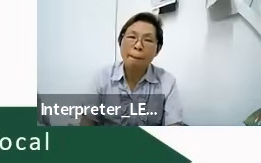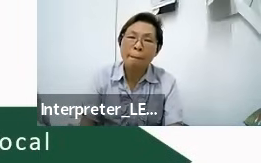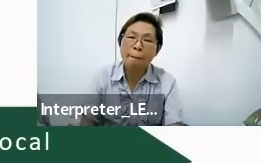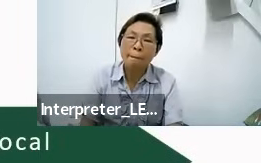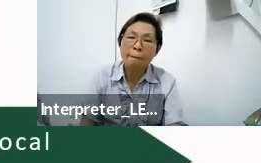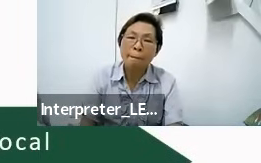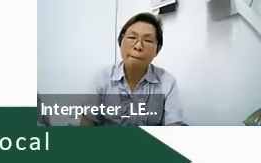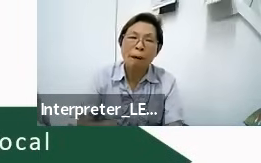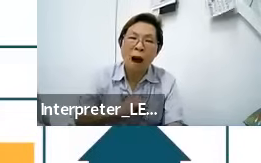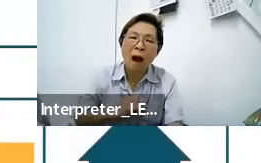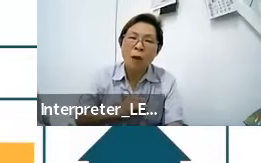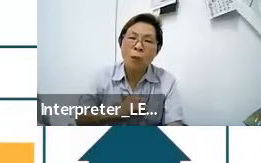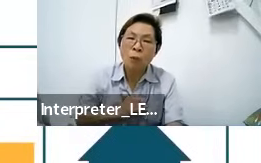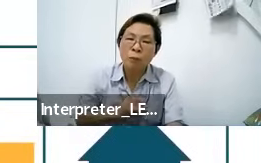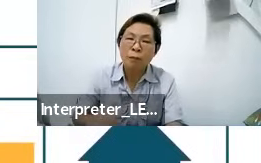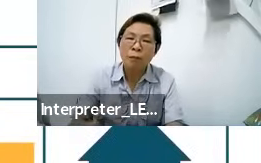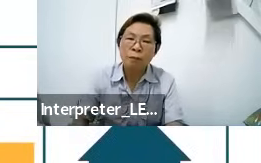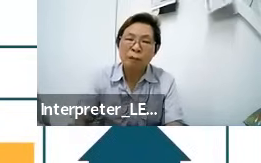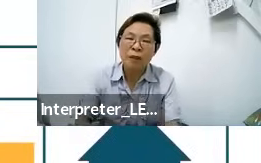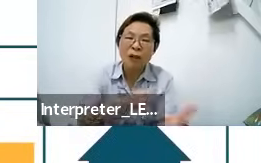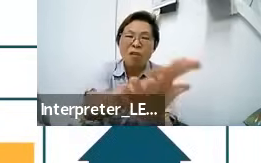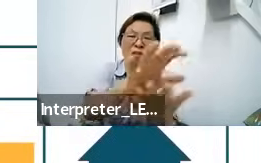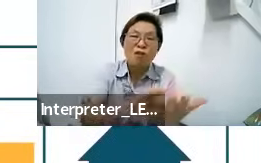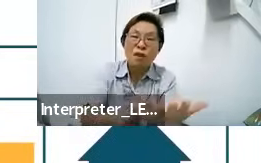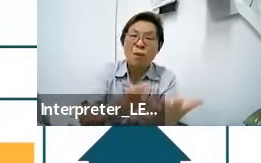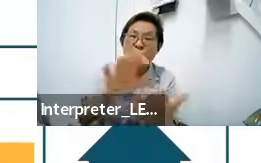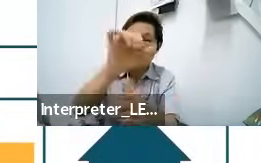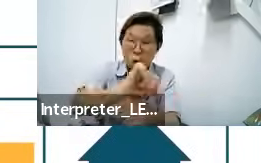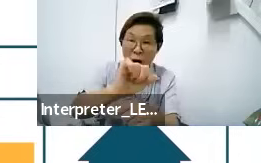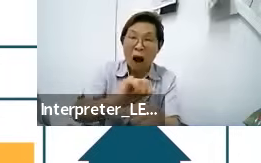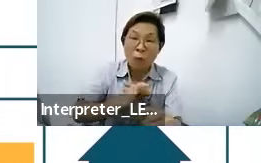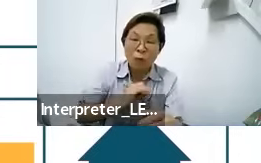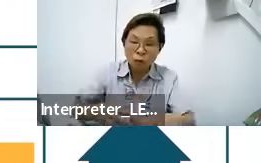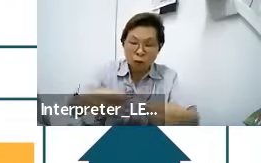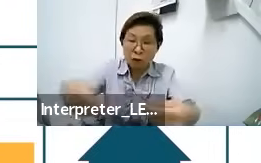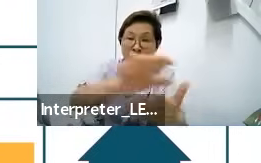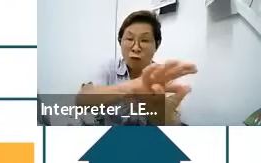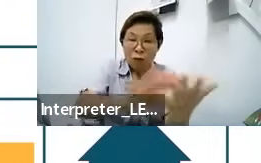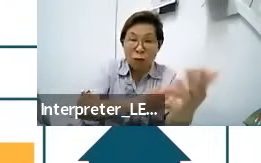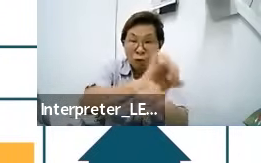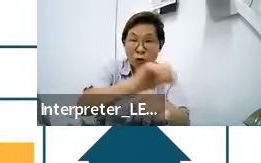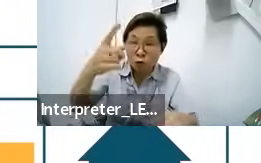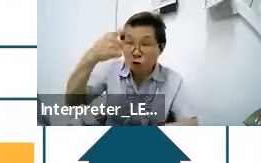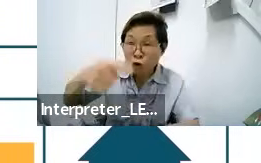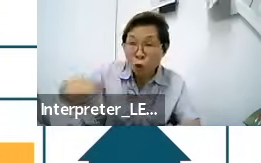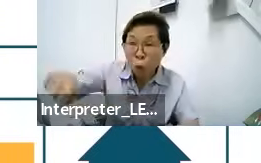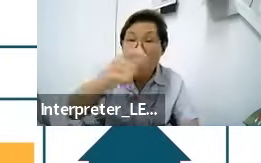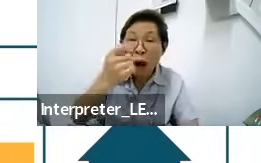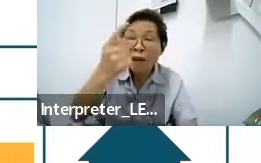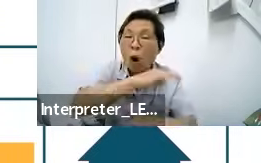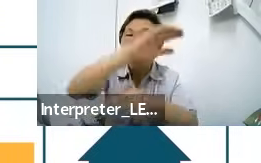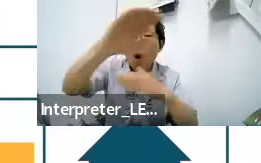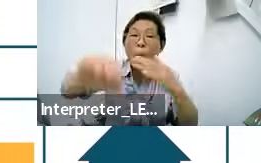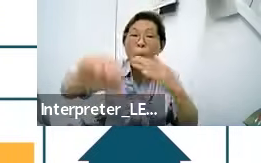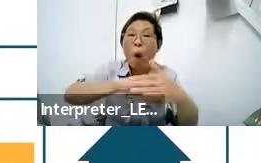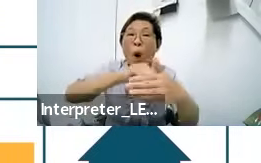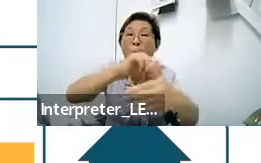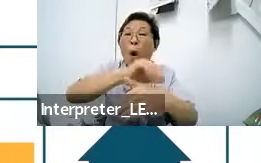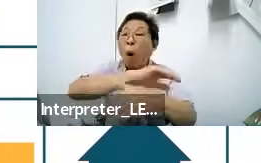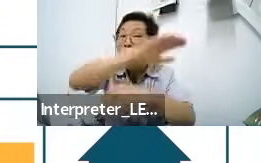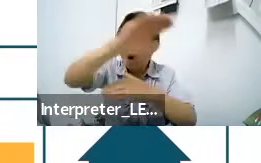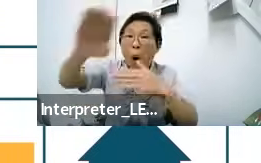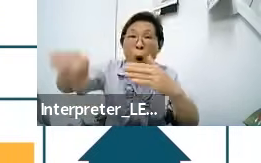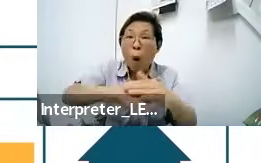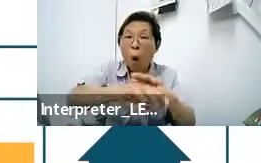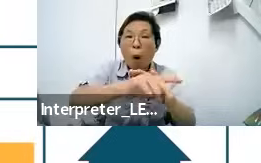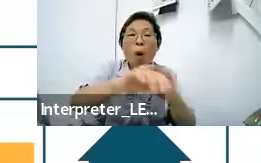just want to give the framework for you to understand the whole pictures of working together among